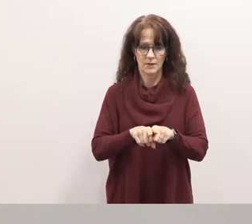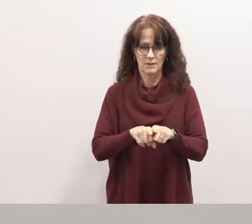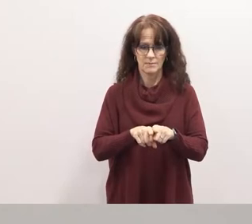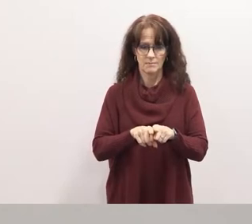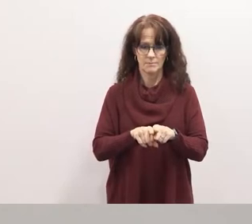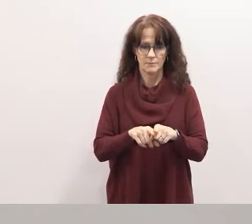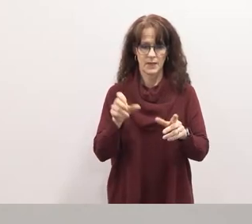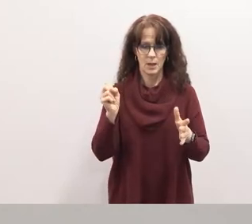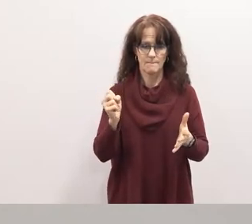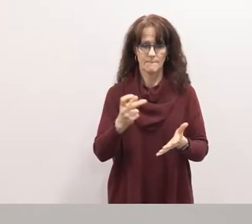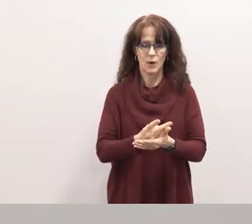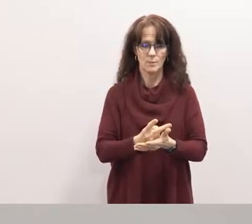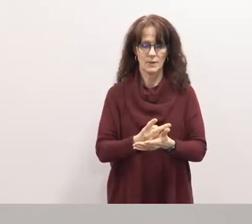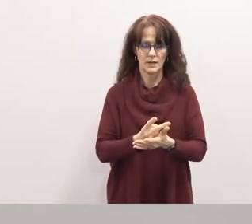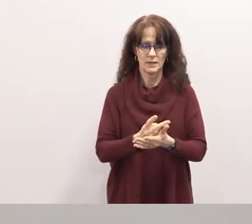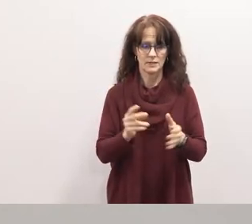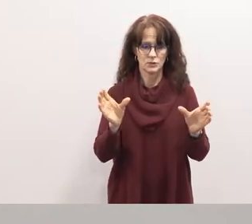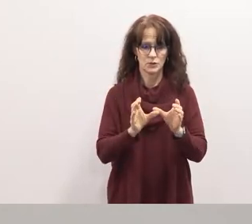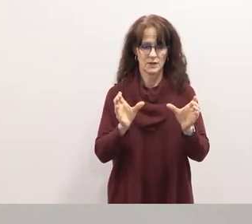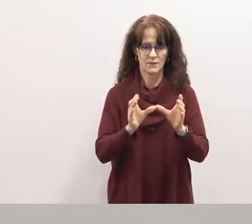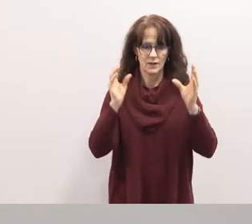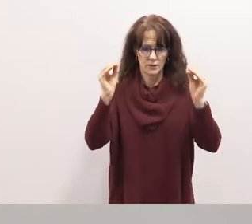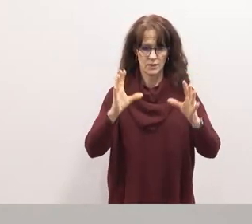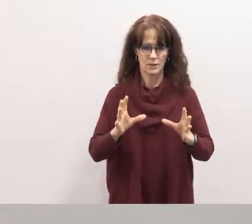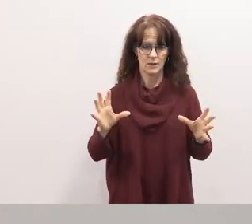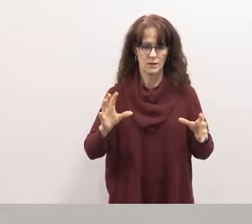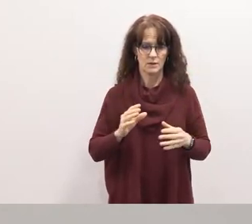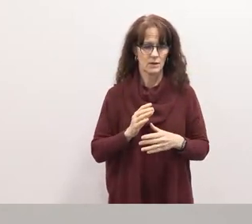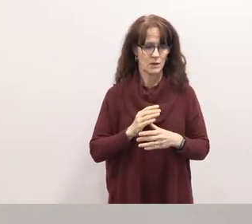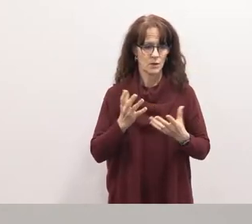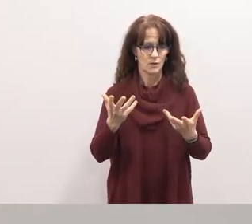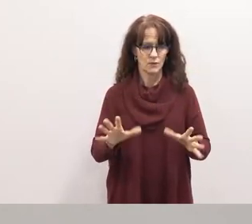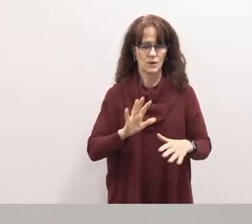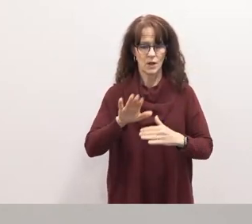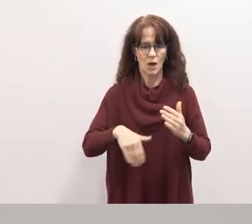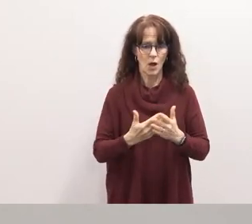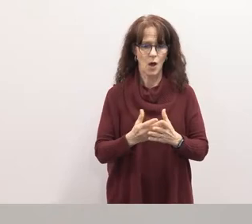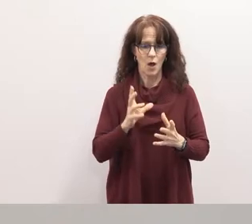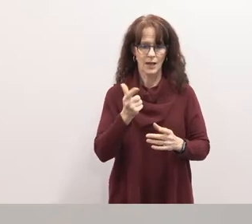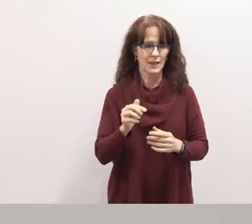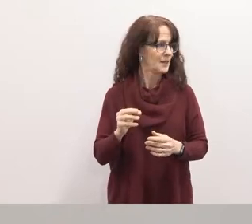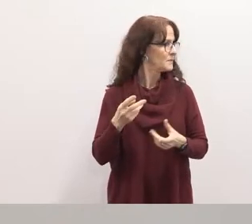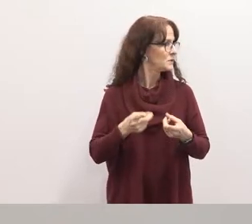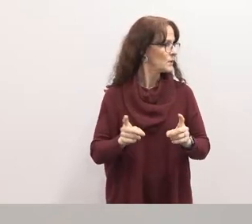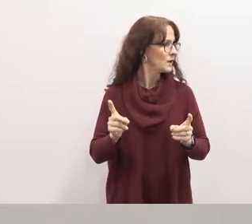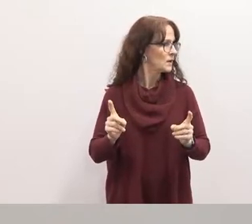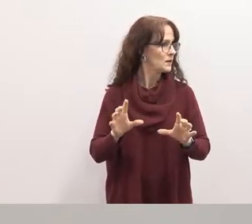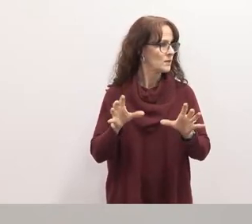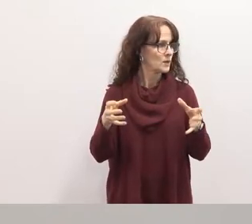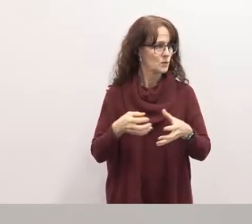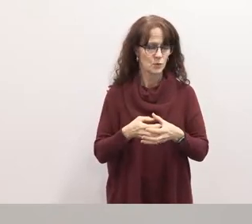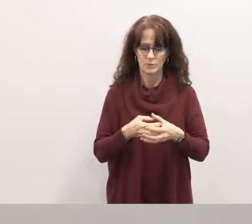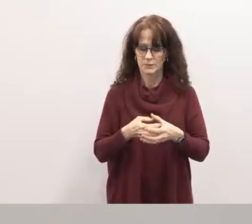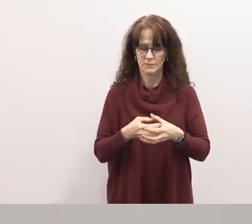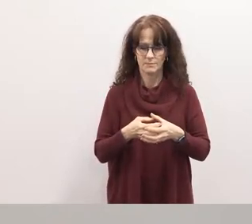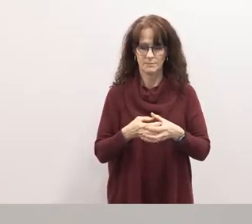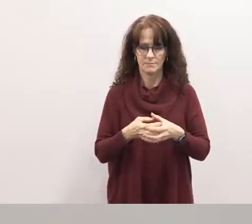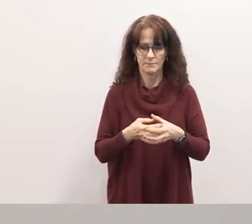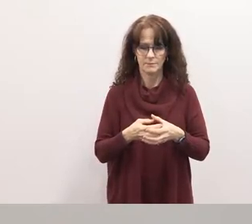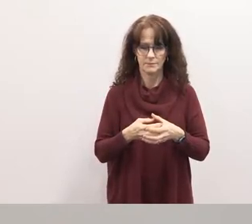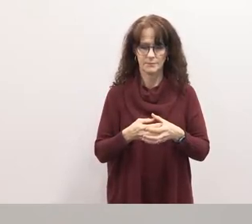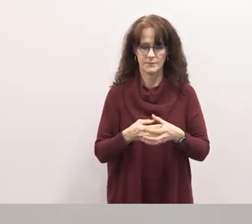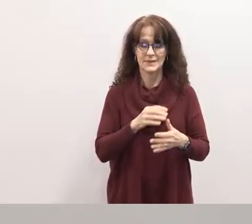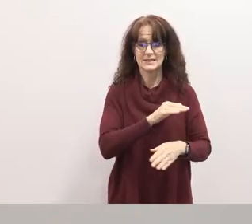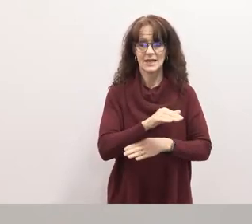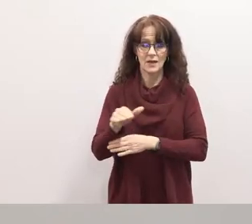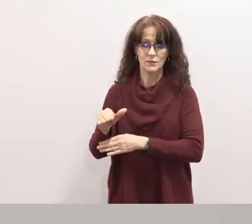a permanent certificated teacher, resolving all claims between the parties and providing for consideration. From this